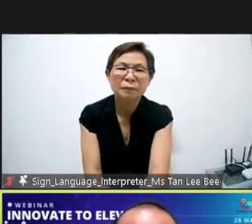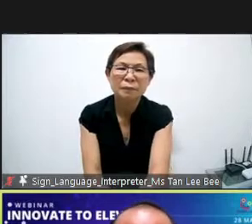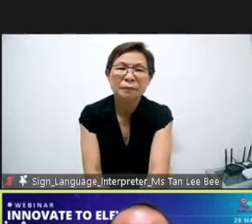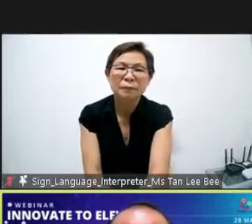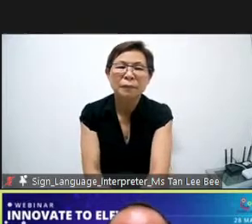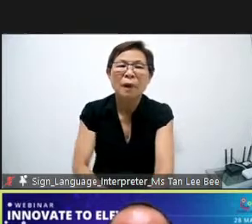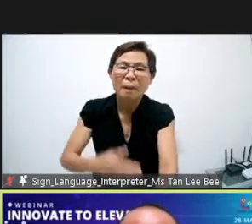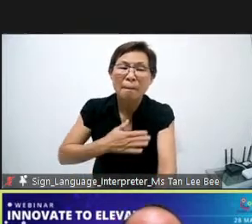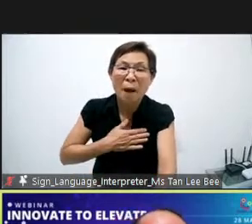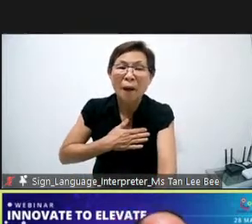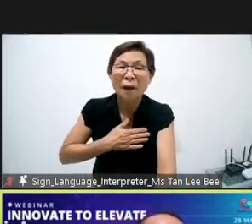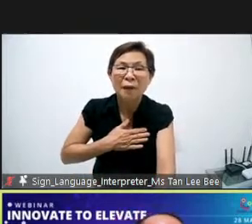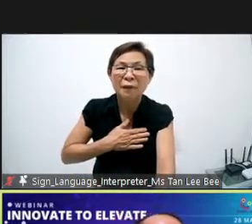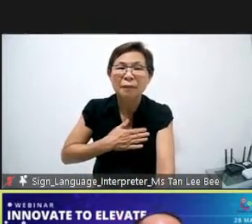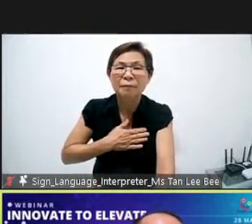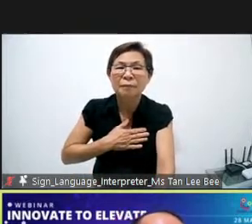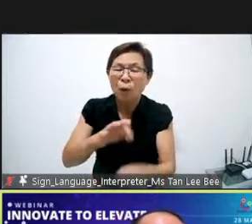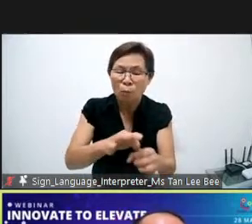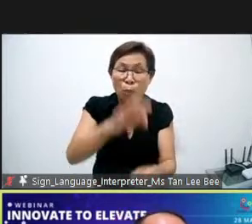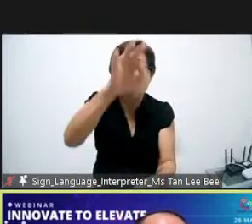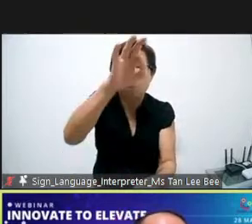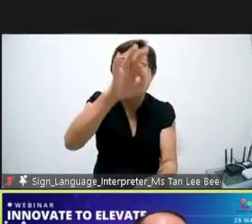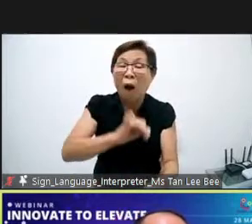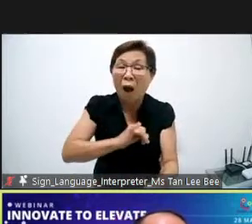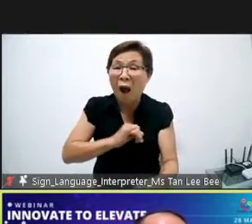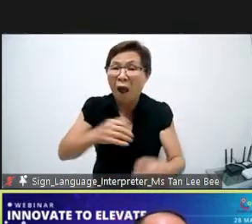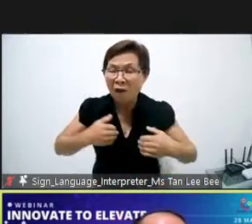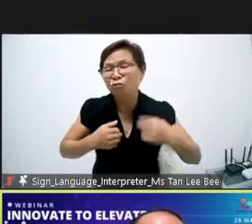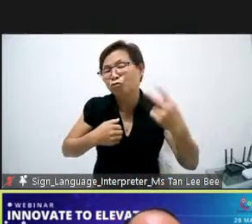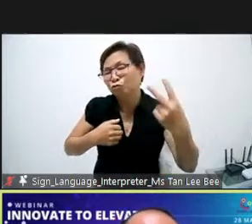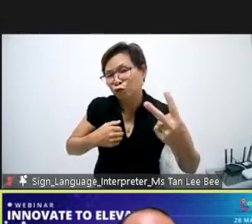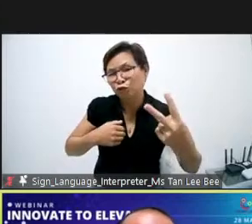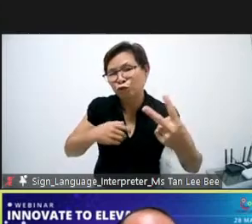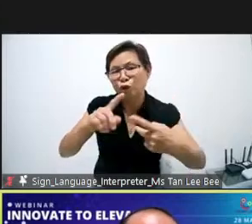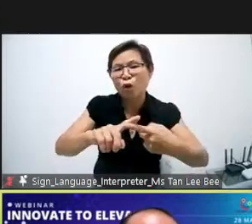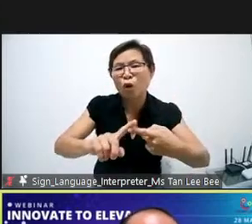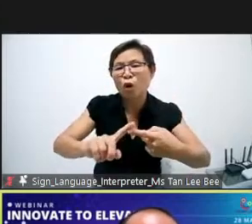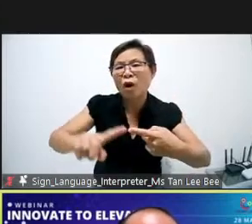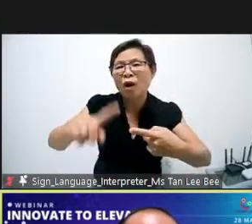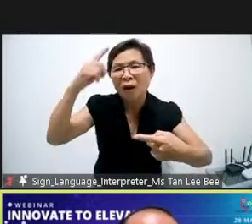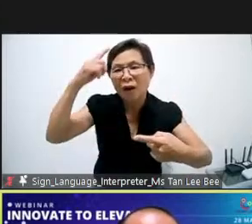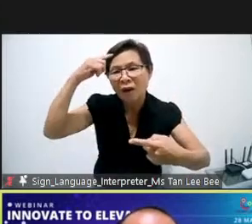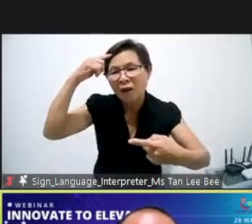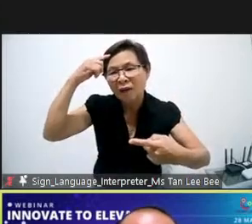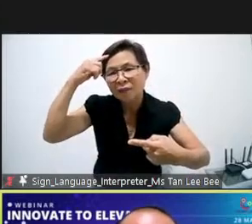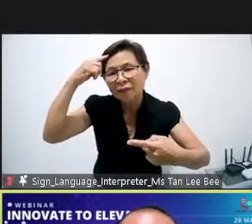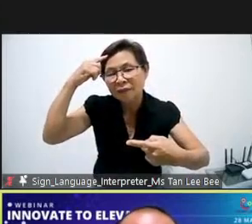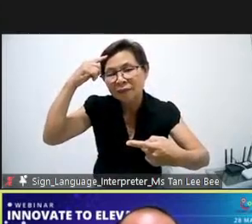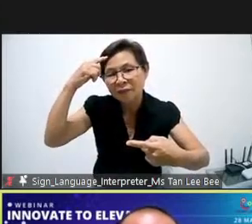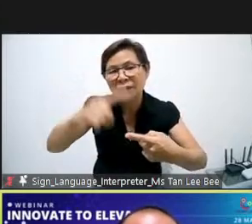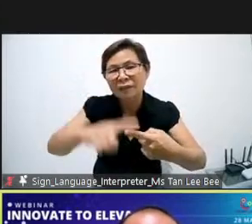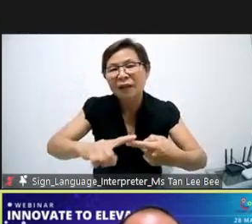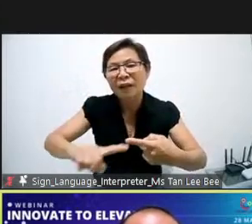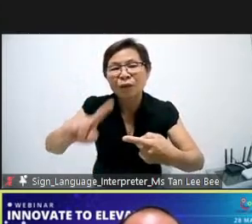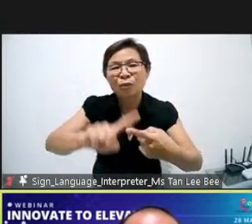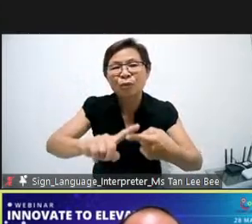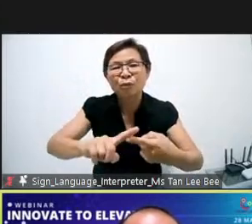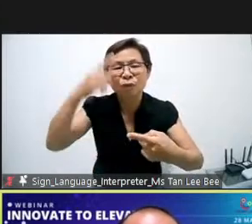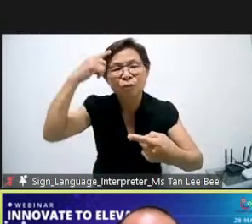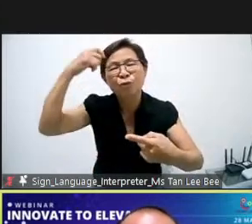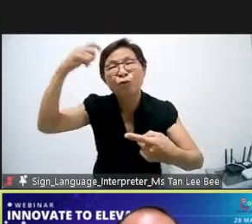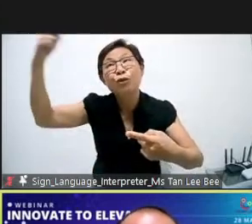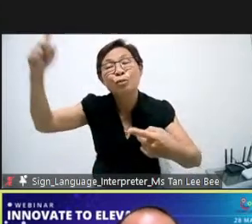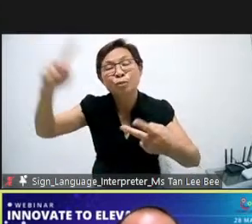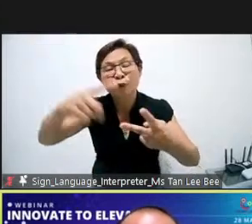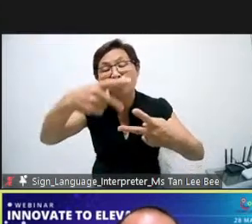Okay, my inspiration. I got two, stands and dreams. I go to the dream first.